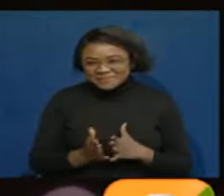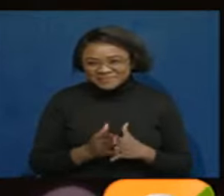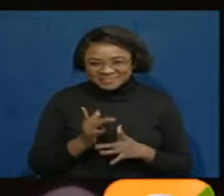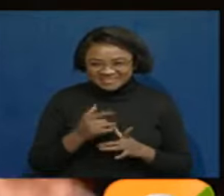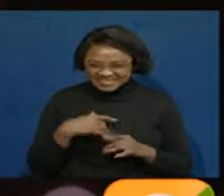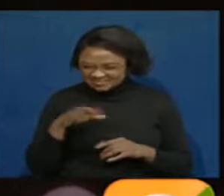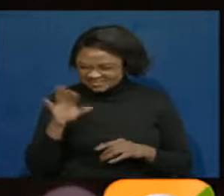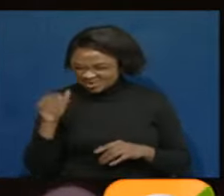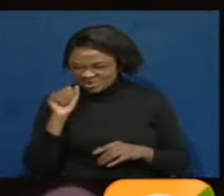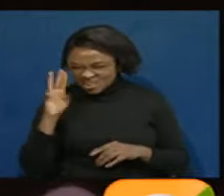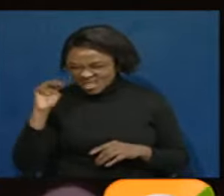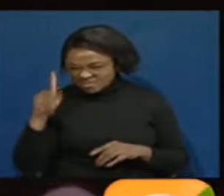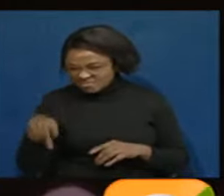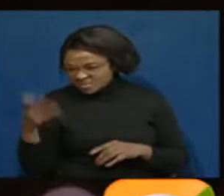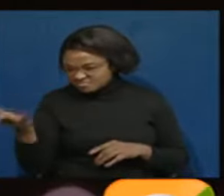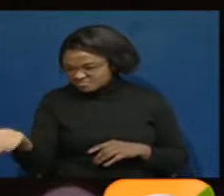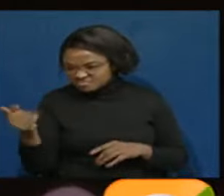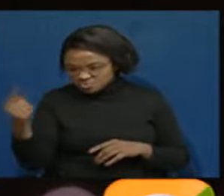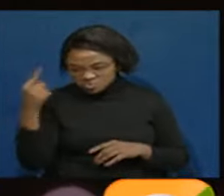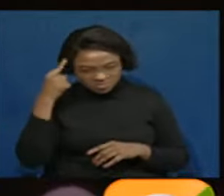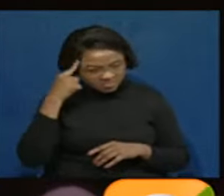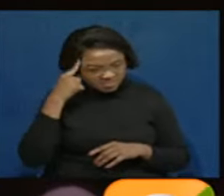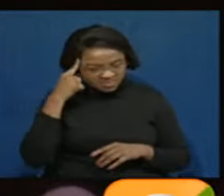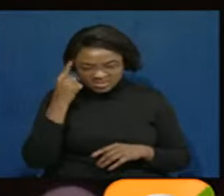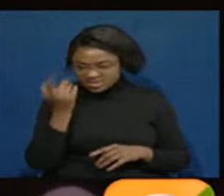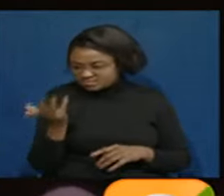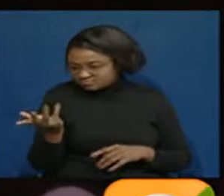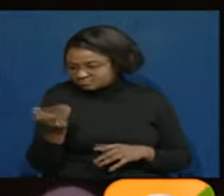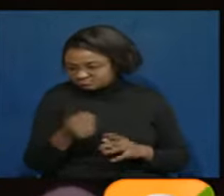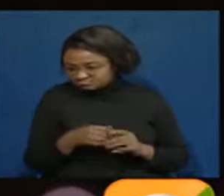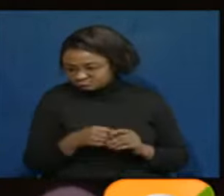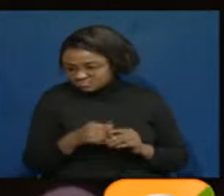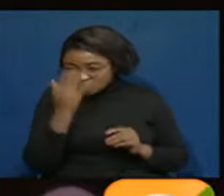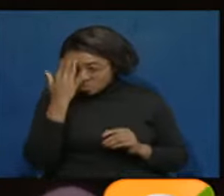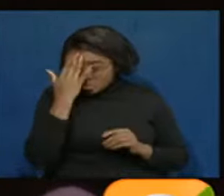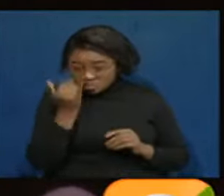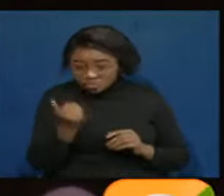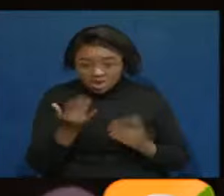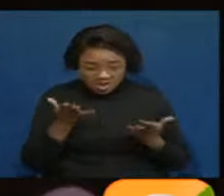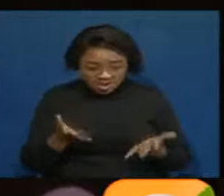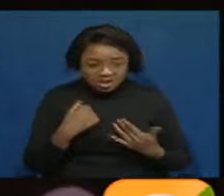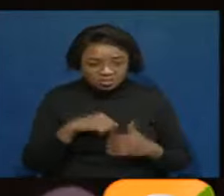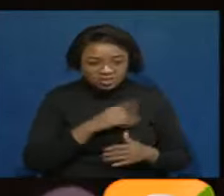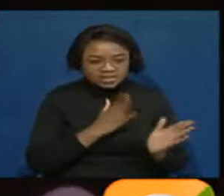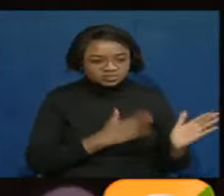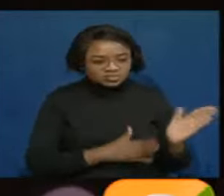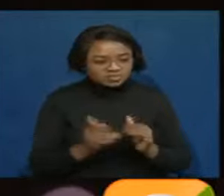Nikaita wabunge hawa, nikawaambia sasa nyinyi wabunge, kwa sababu tumepangana vizuri.